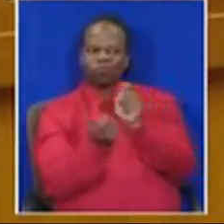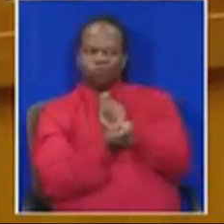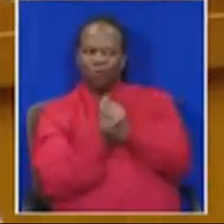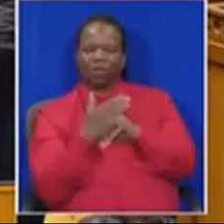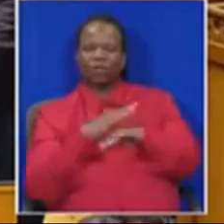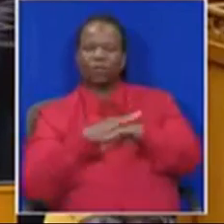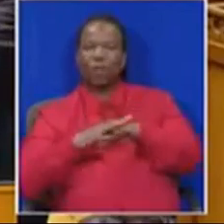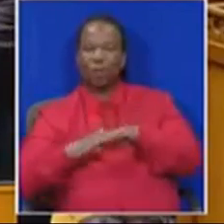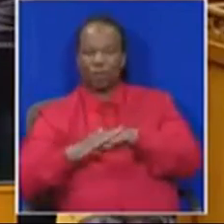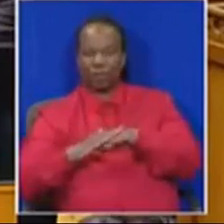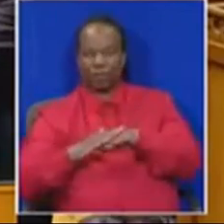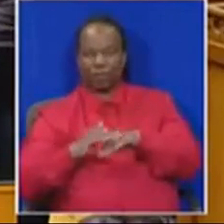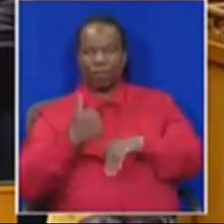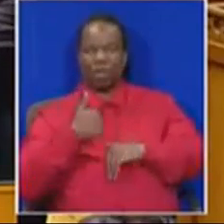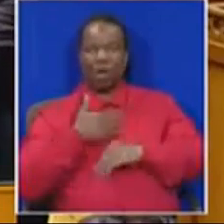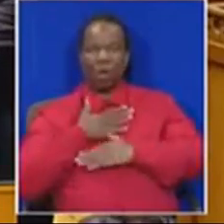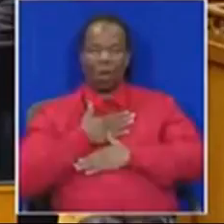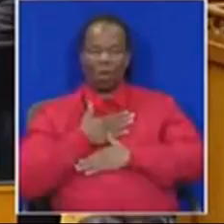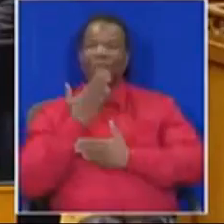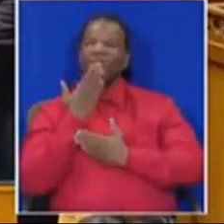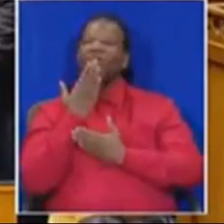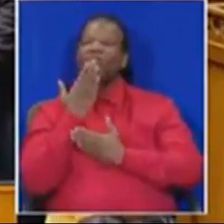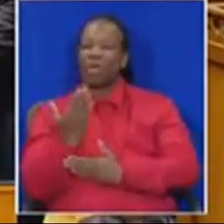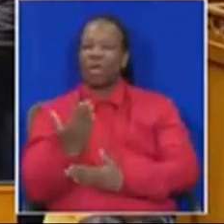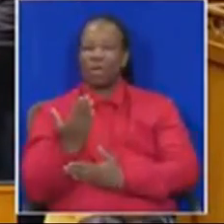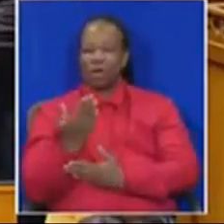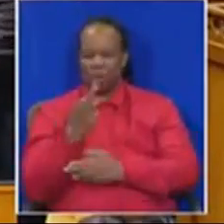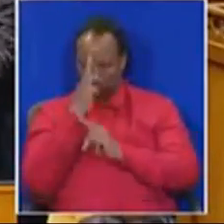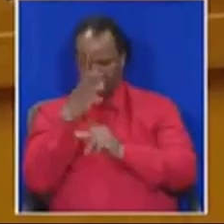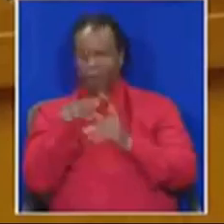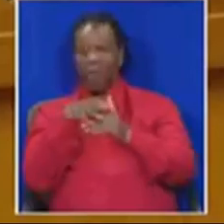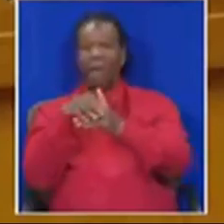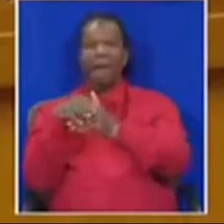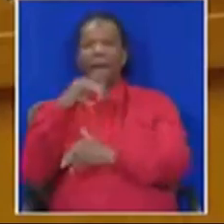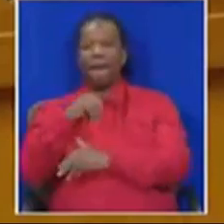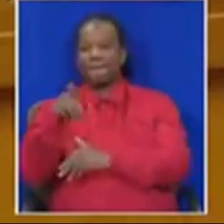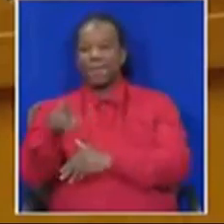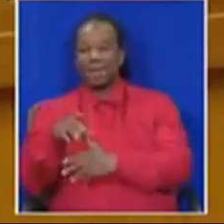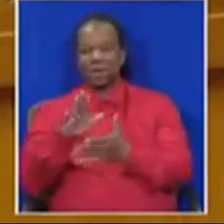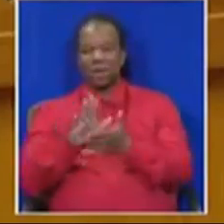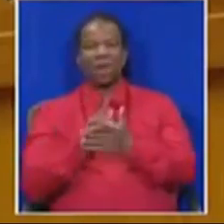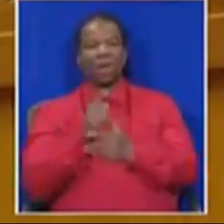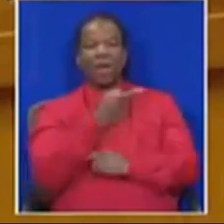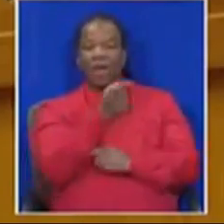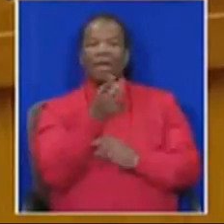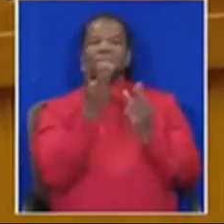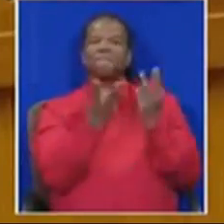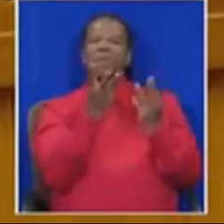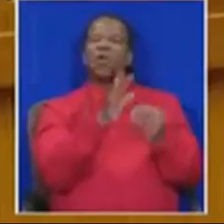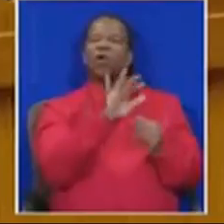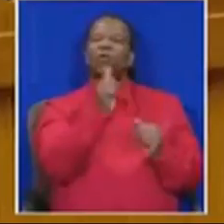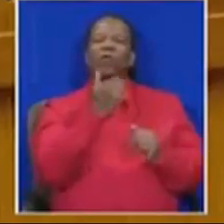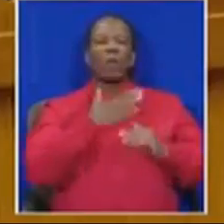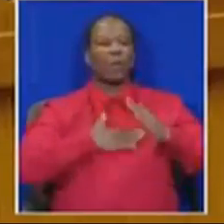I wish to thank honorable members and the people of South Africa for their patience and for